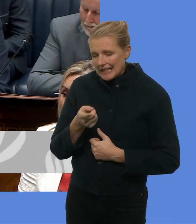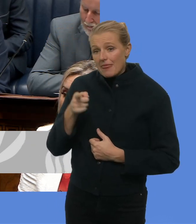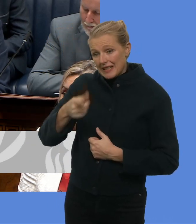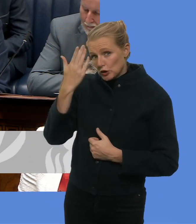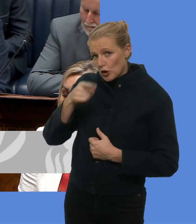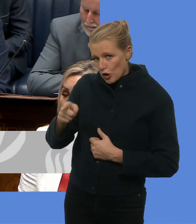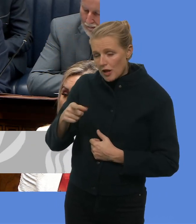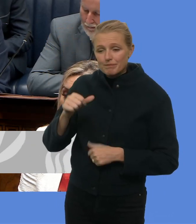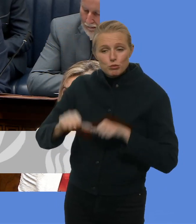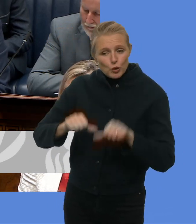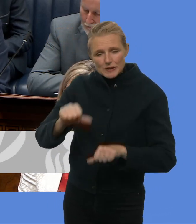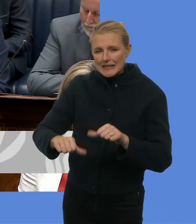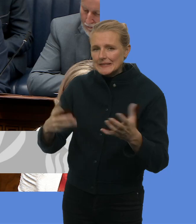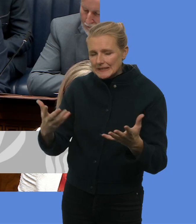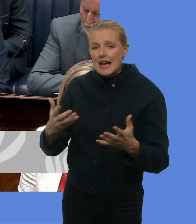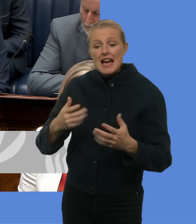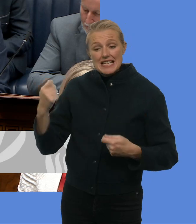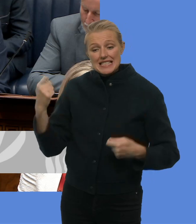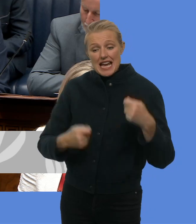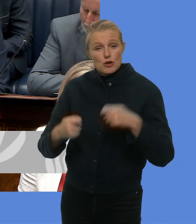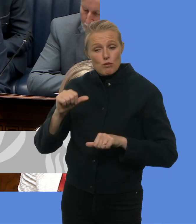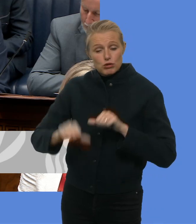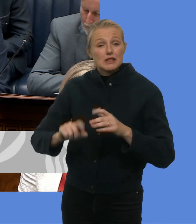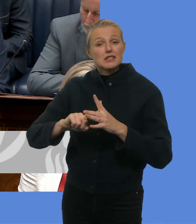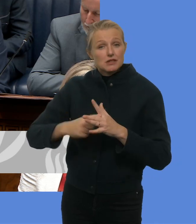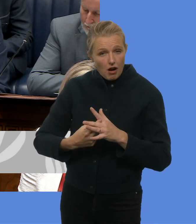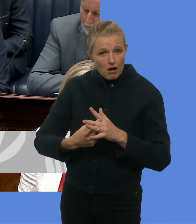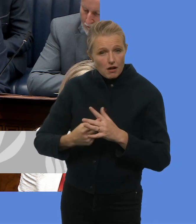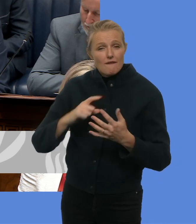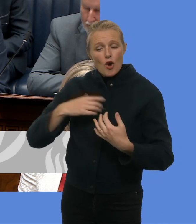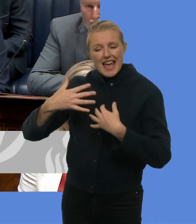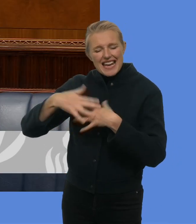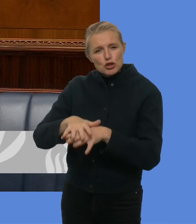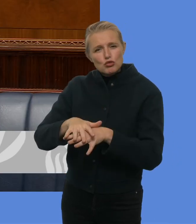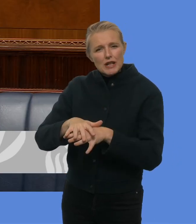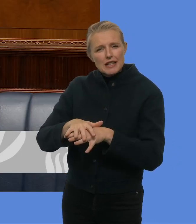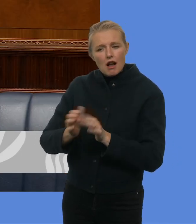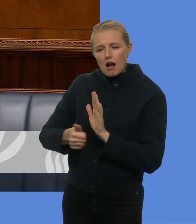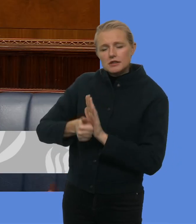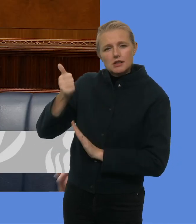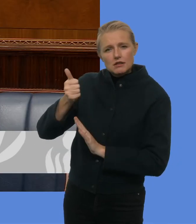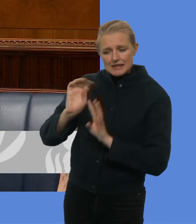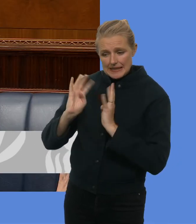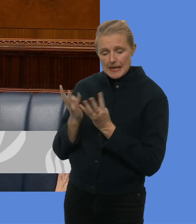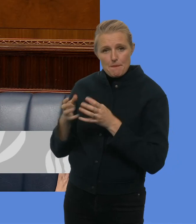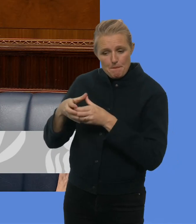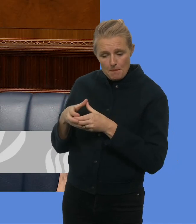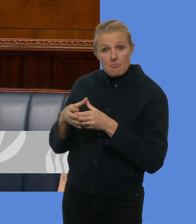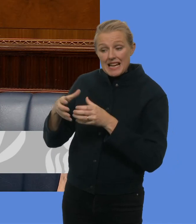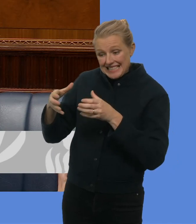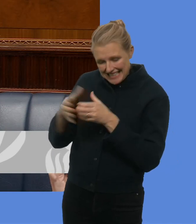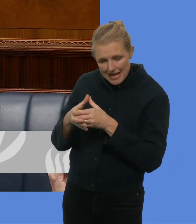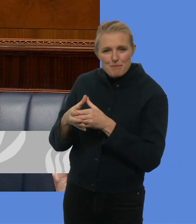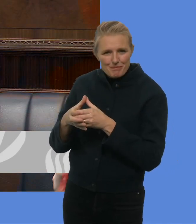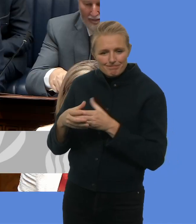school. The tender process has begun for the appointment of an integrated consultancy team, and they will then take the project through that